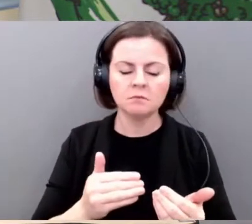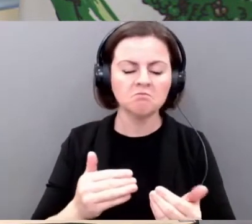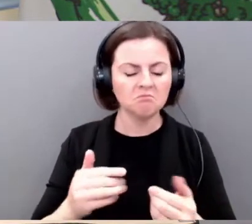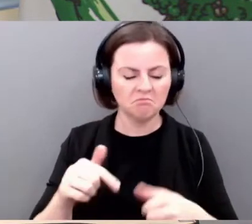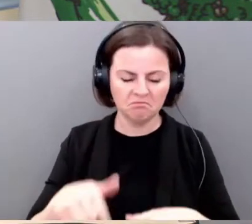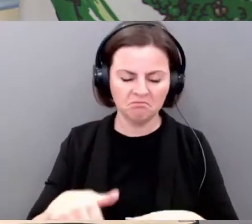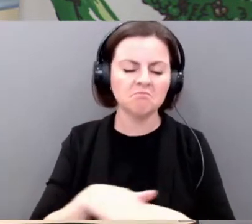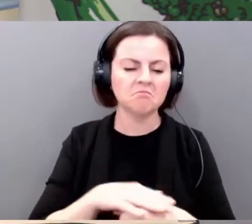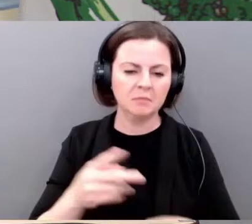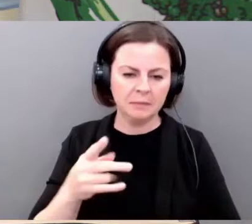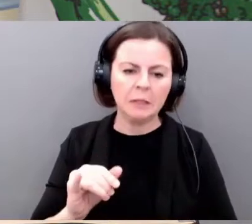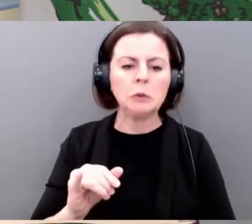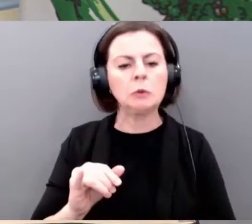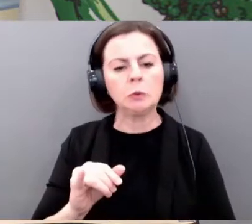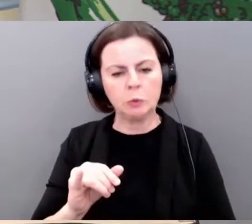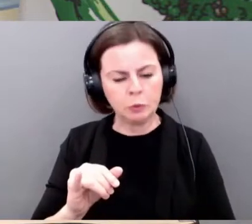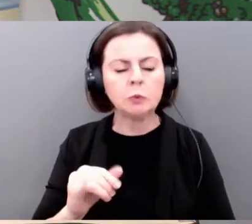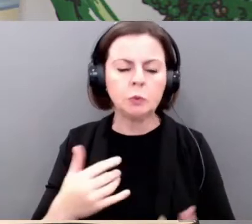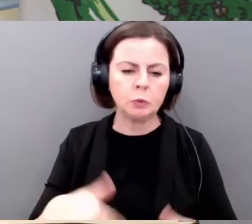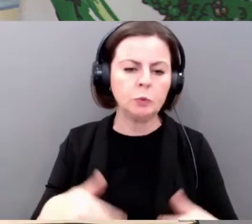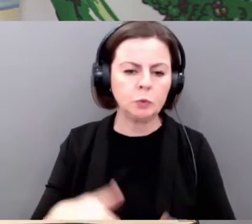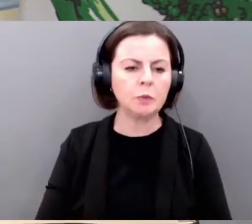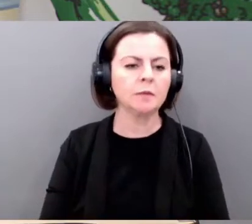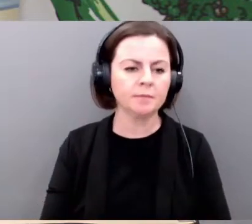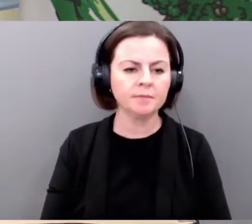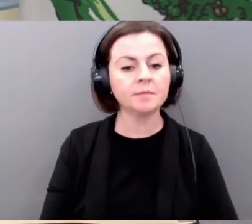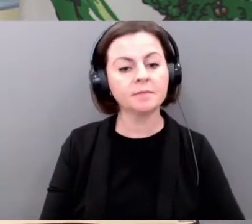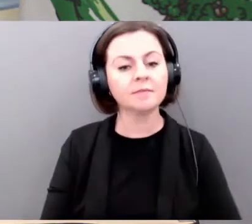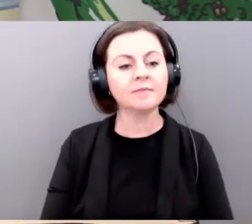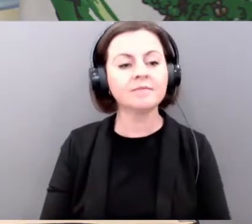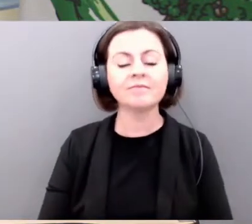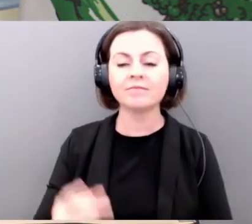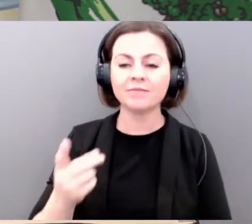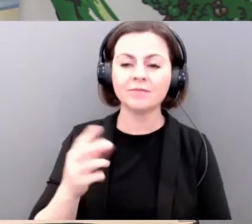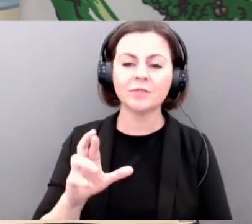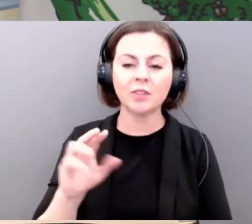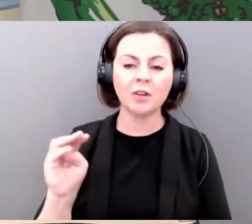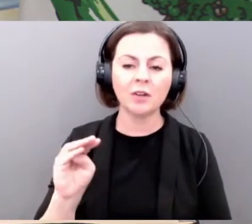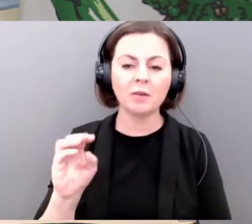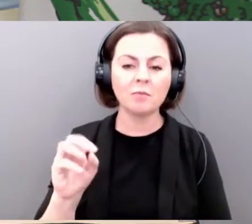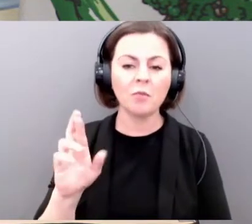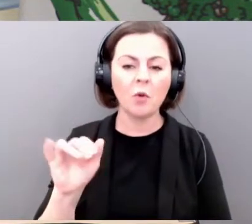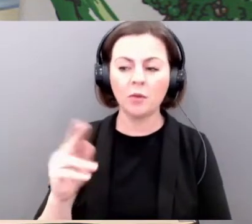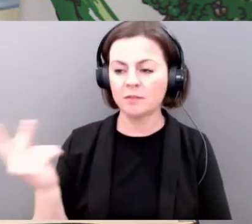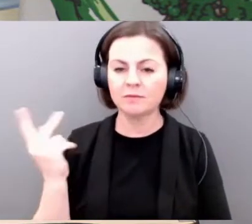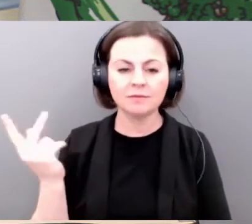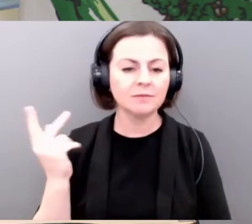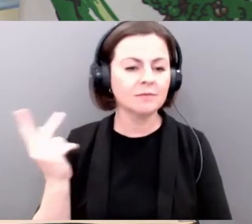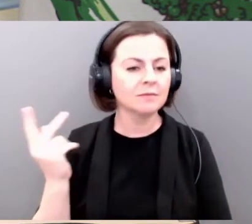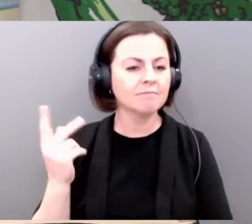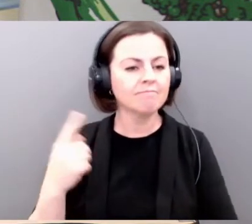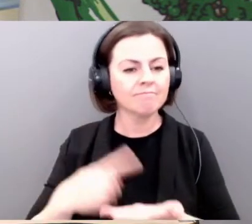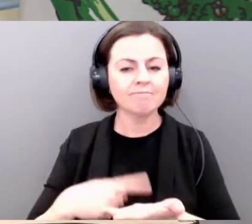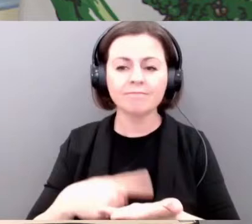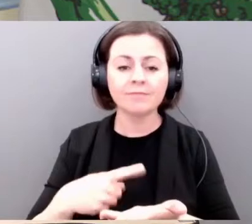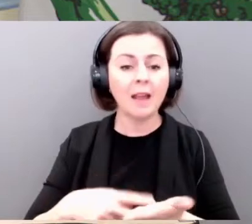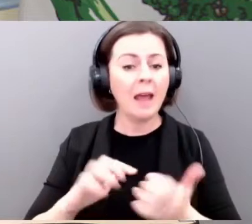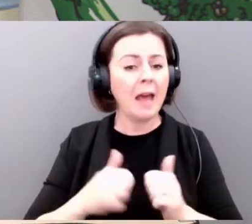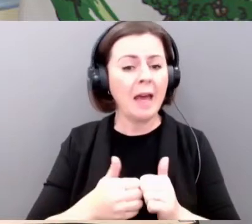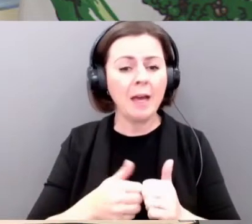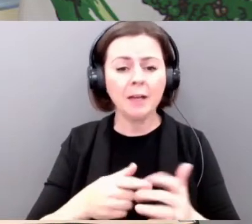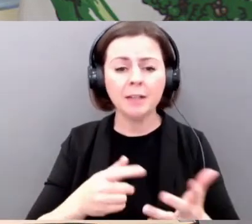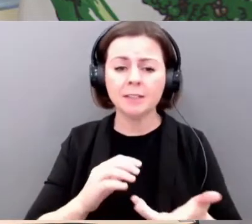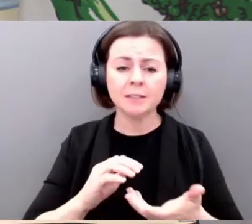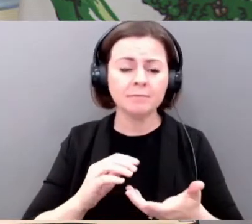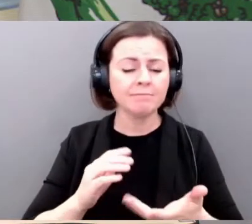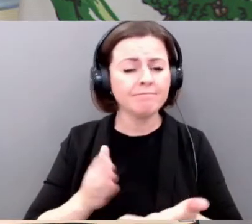as Dr. Morrison and I have said from the very beginning that the only way we could get through these challenging times is to stay united. And the